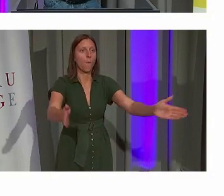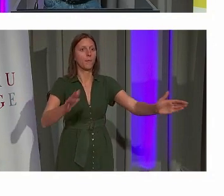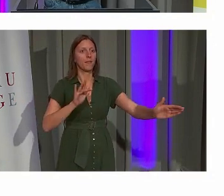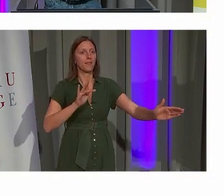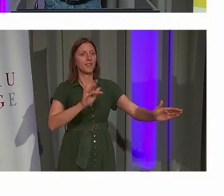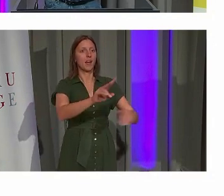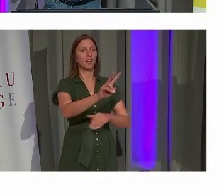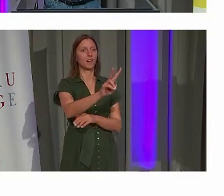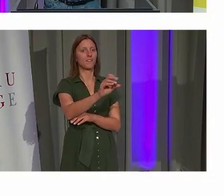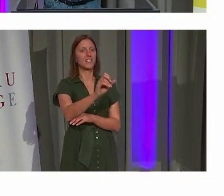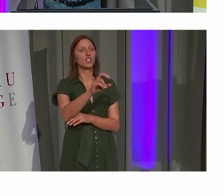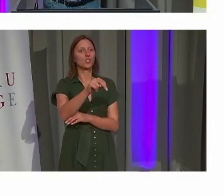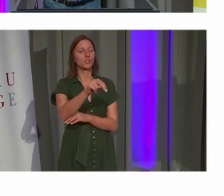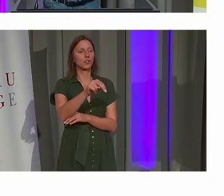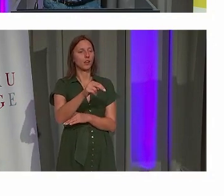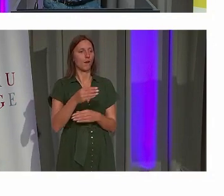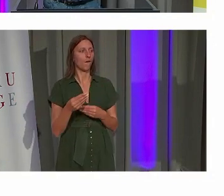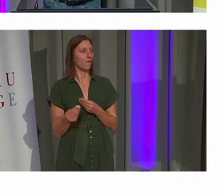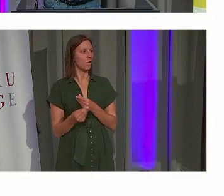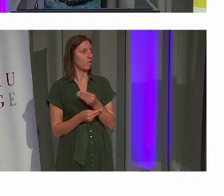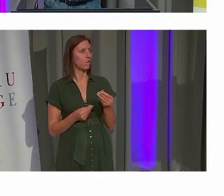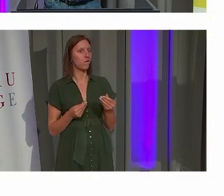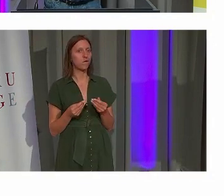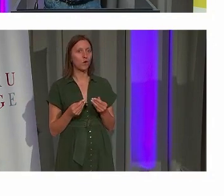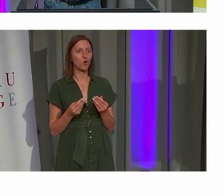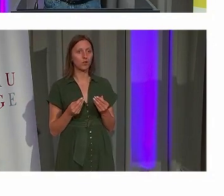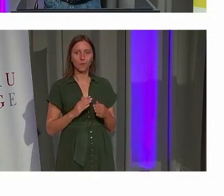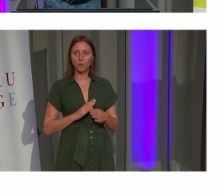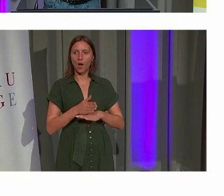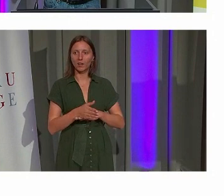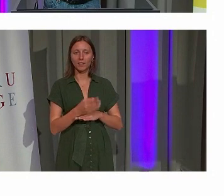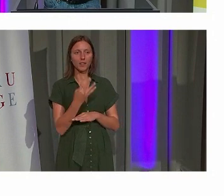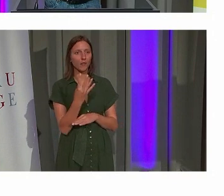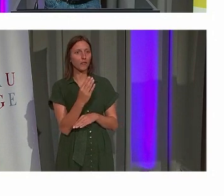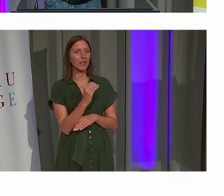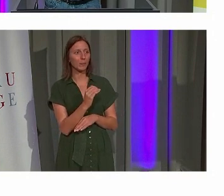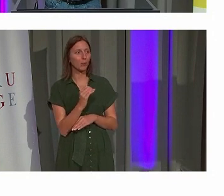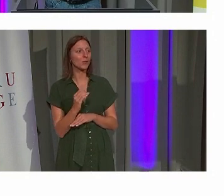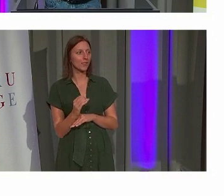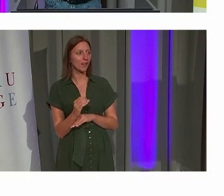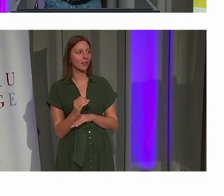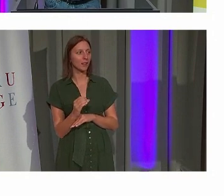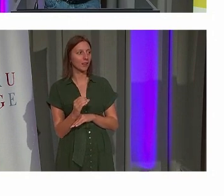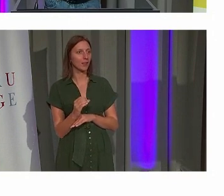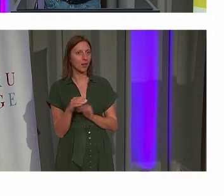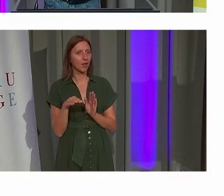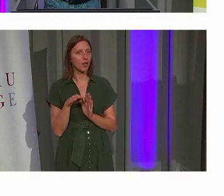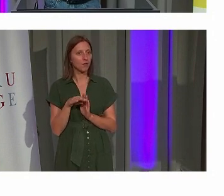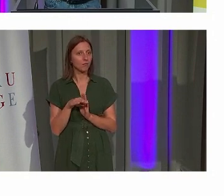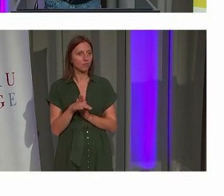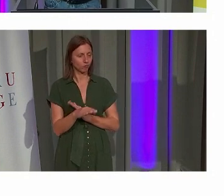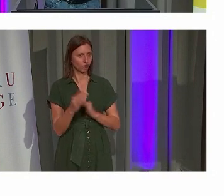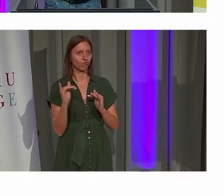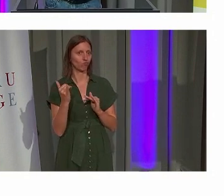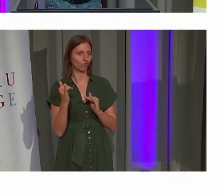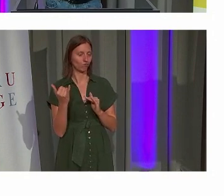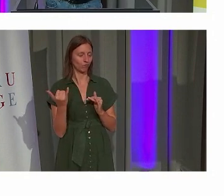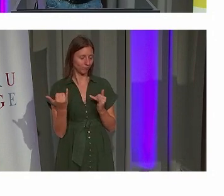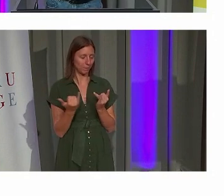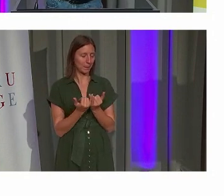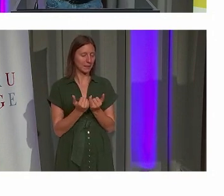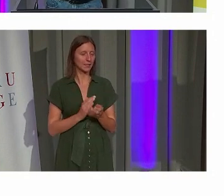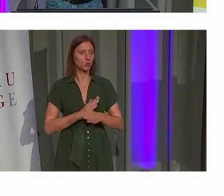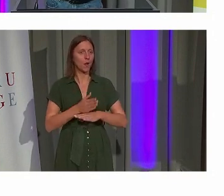square further down in a wide lane that goes down, and we will only go down